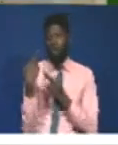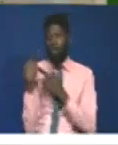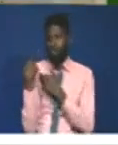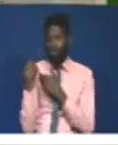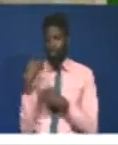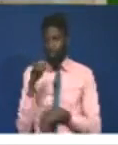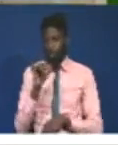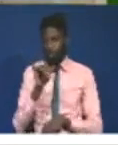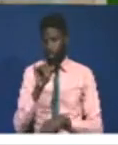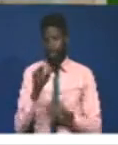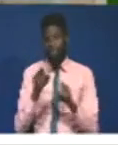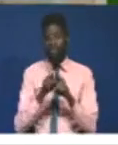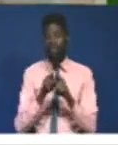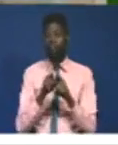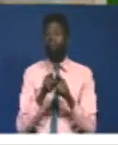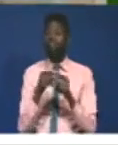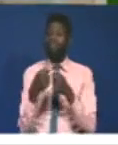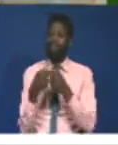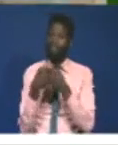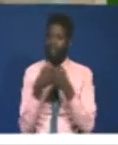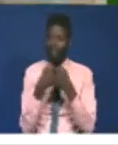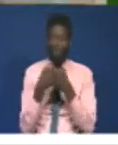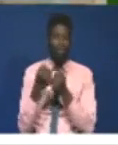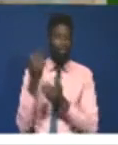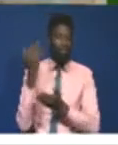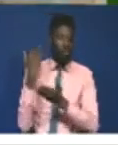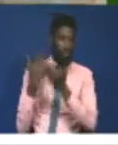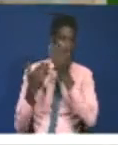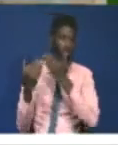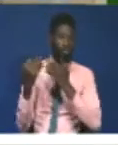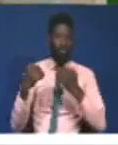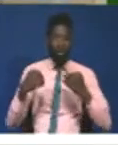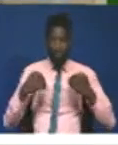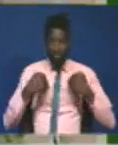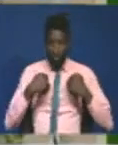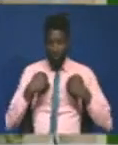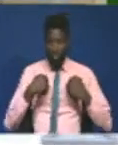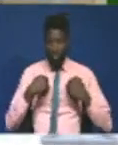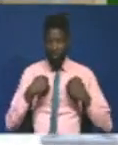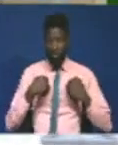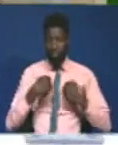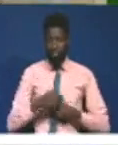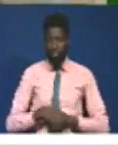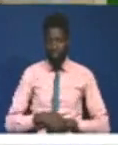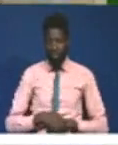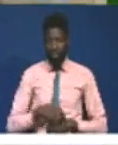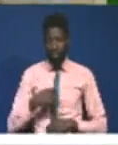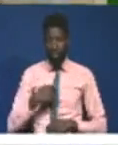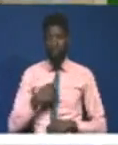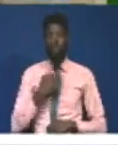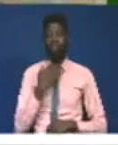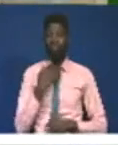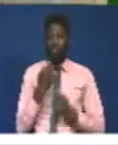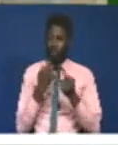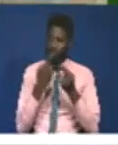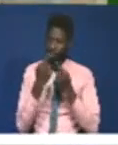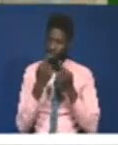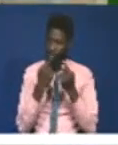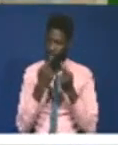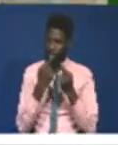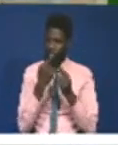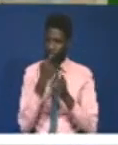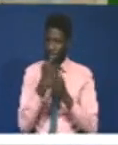and maybe challenges have been there before, and what I want to speak to are the contributions